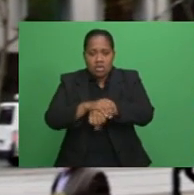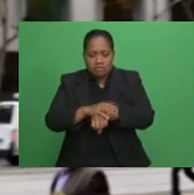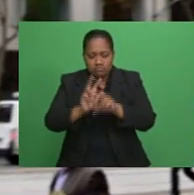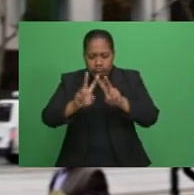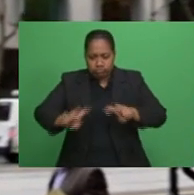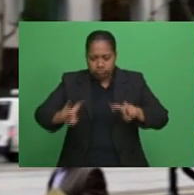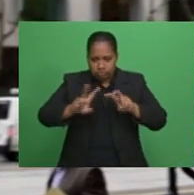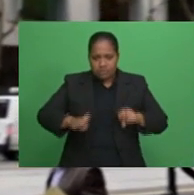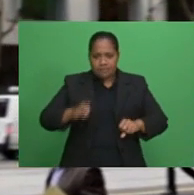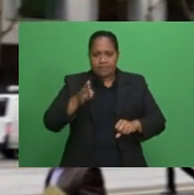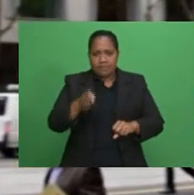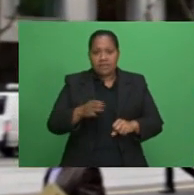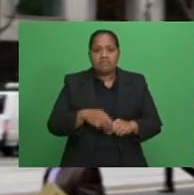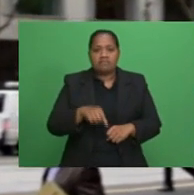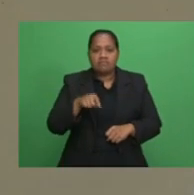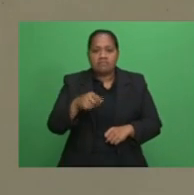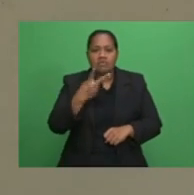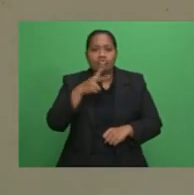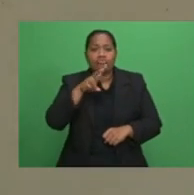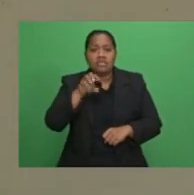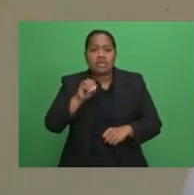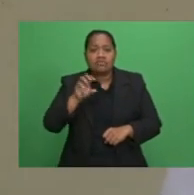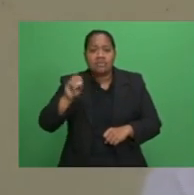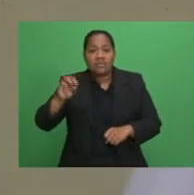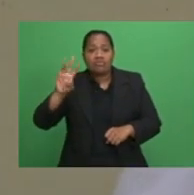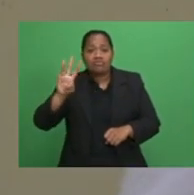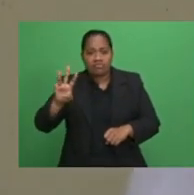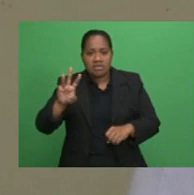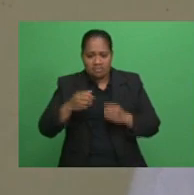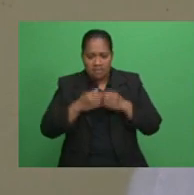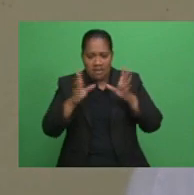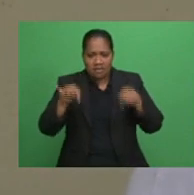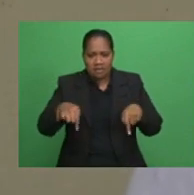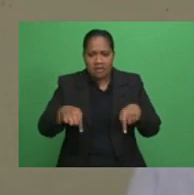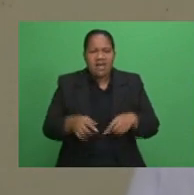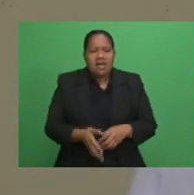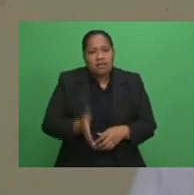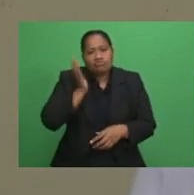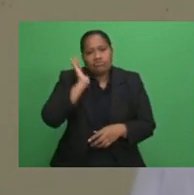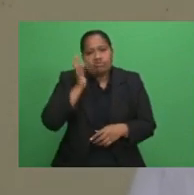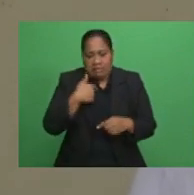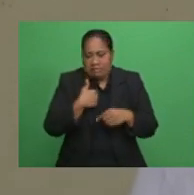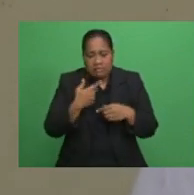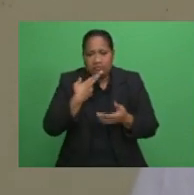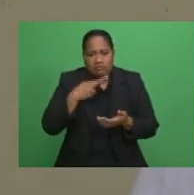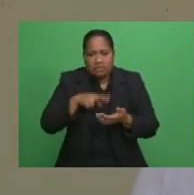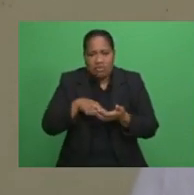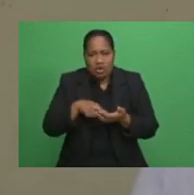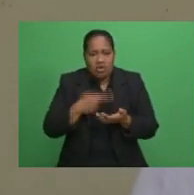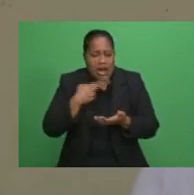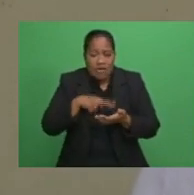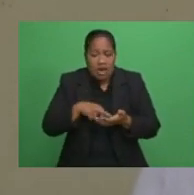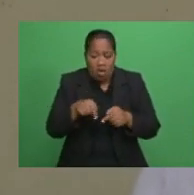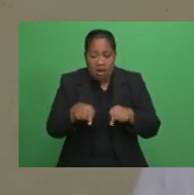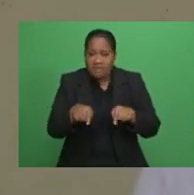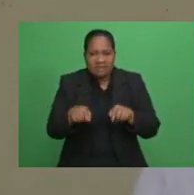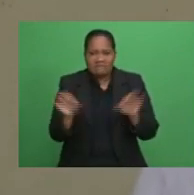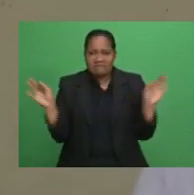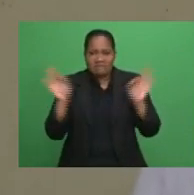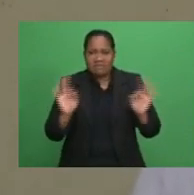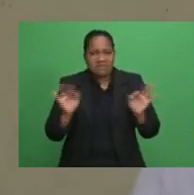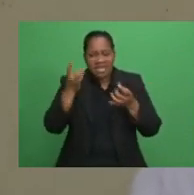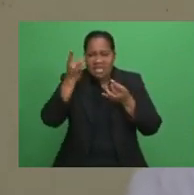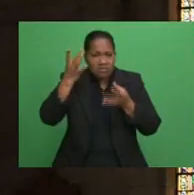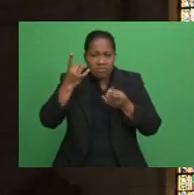served here until 2003. I'm sorry, but I don't have any record and I don't have any information on that.